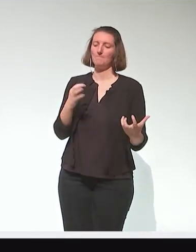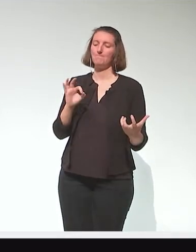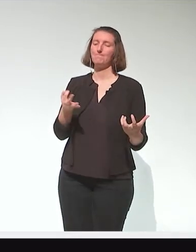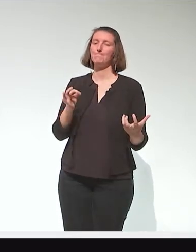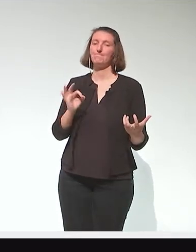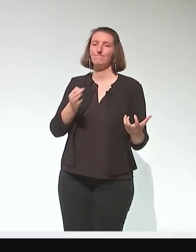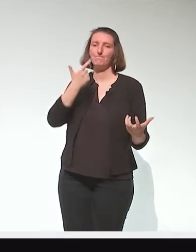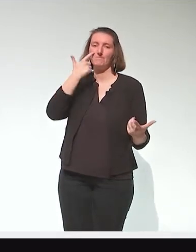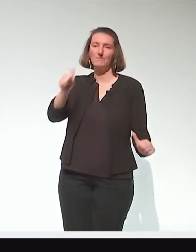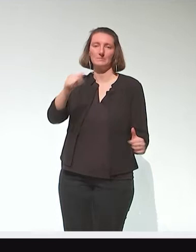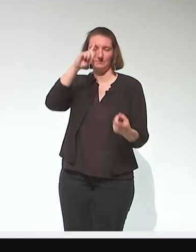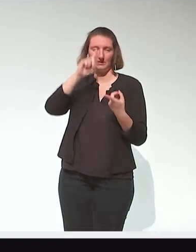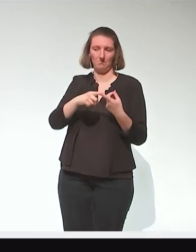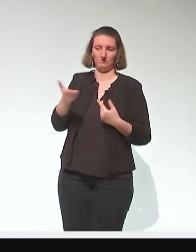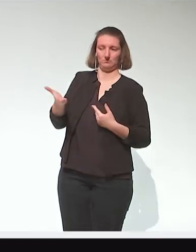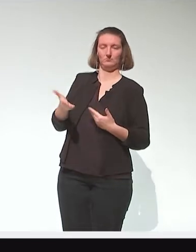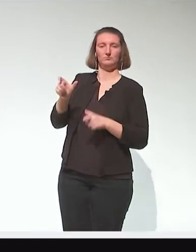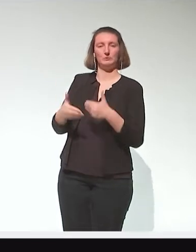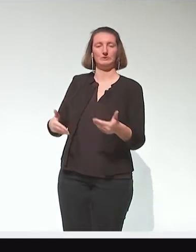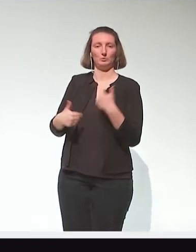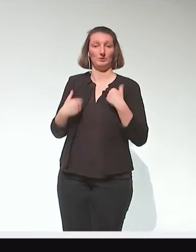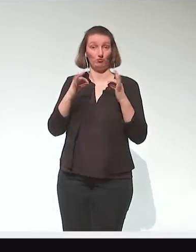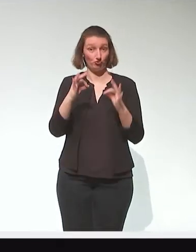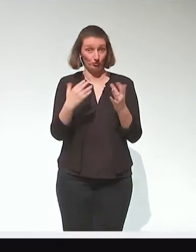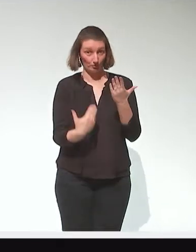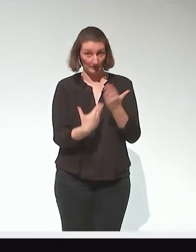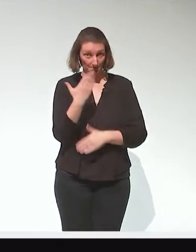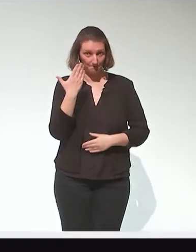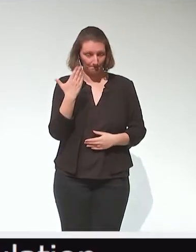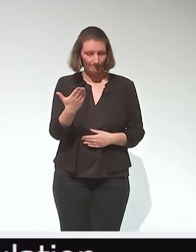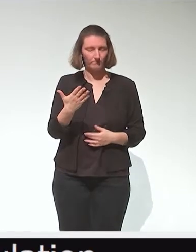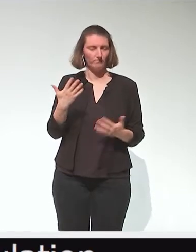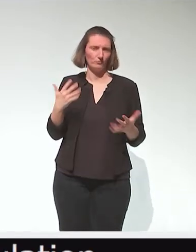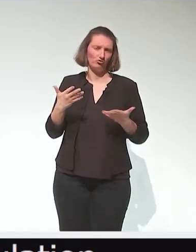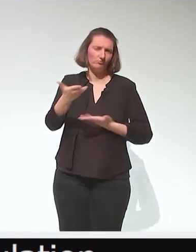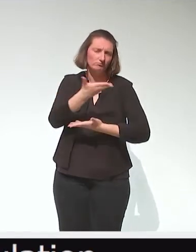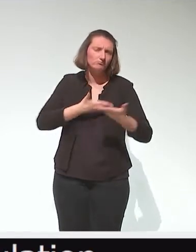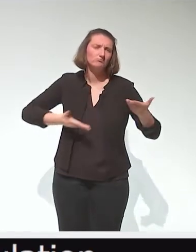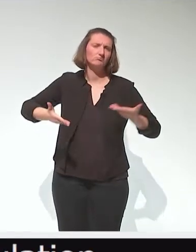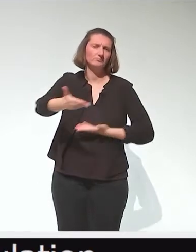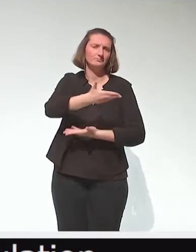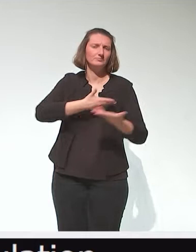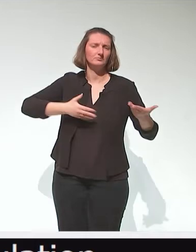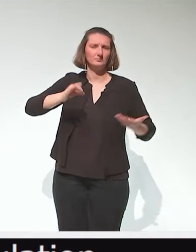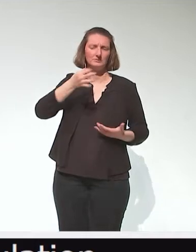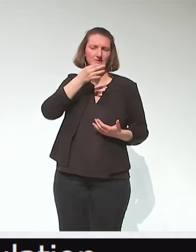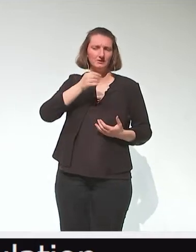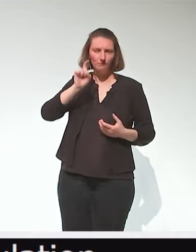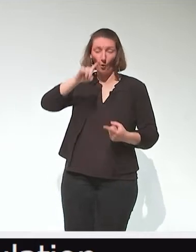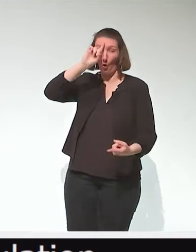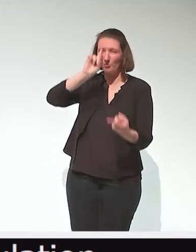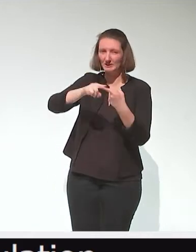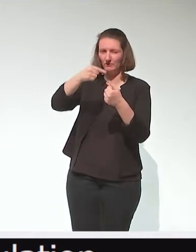Commissioner Dalli this morning was reflecting on the fact that we need to set employment targets for persons with disabilities